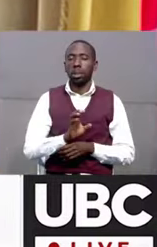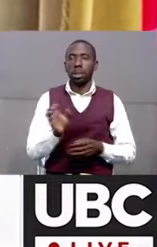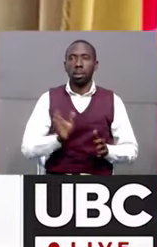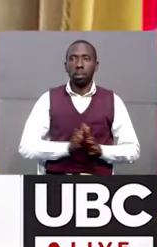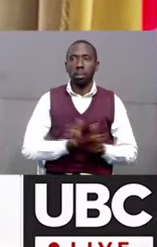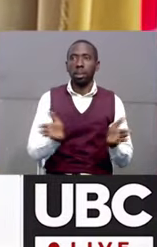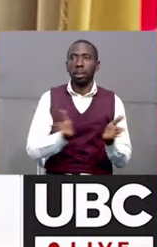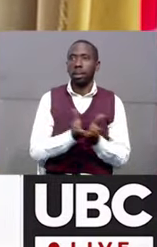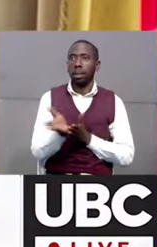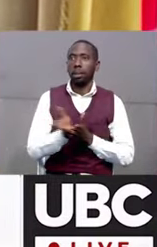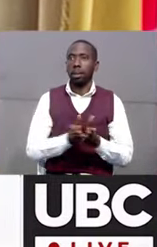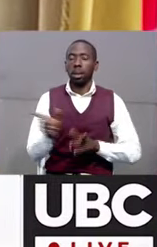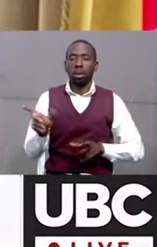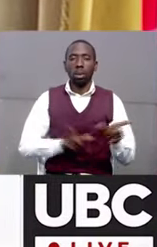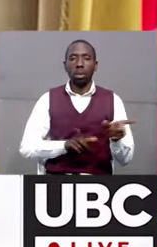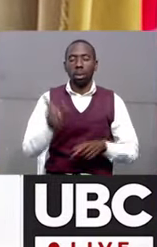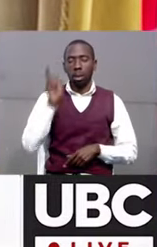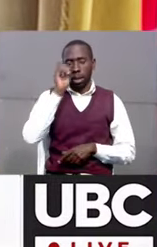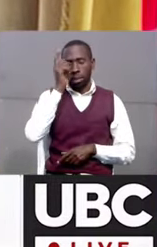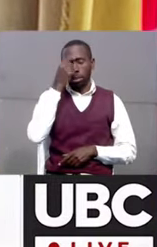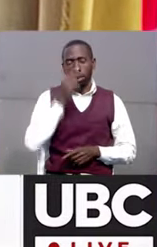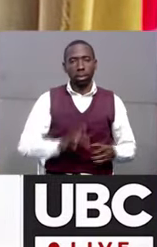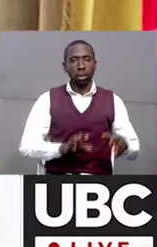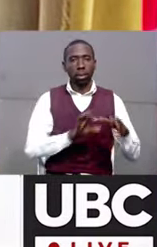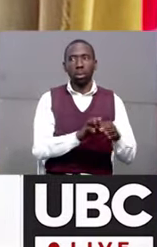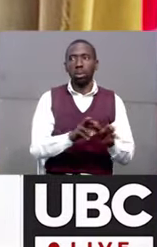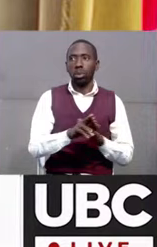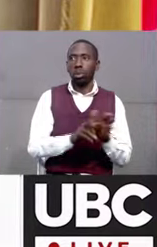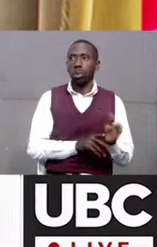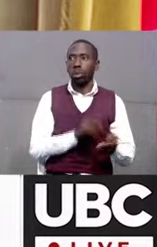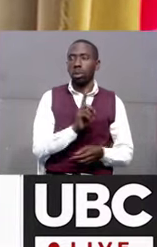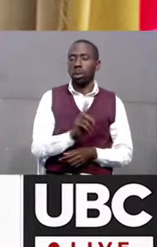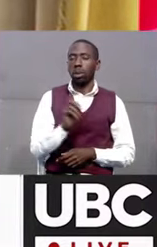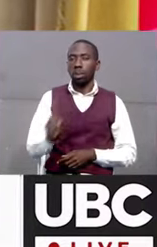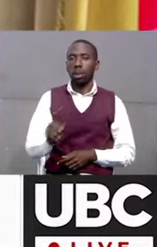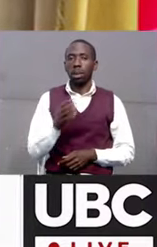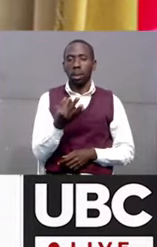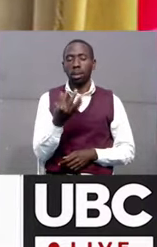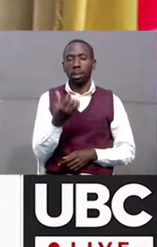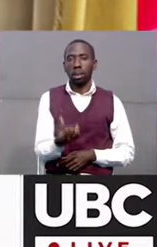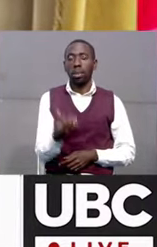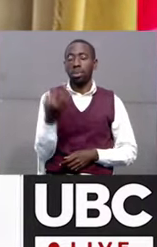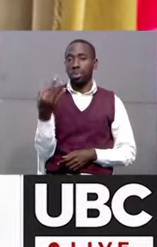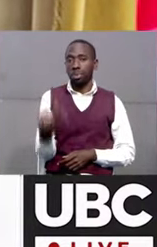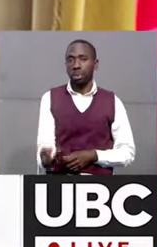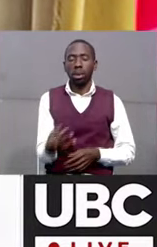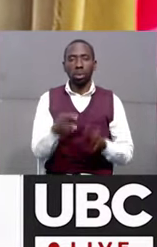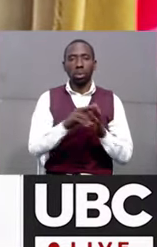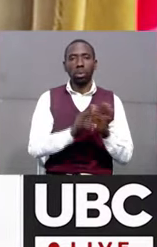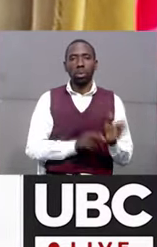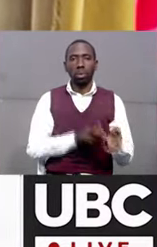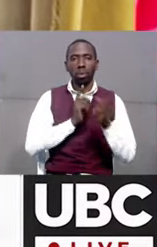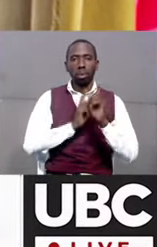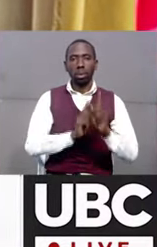Government. That's pursuant to Rule 146(3) of the Rules of Procedure.